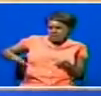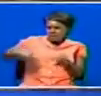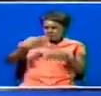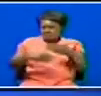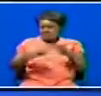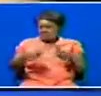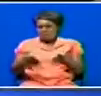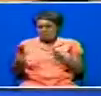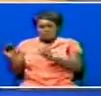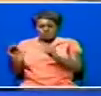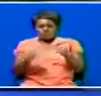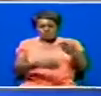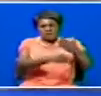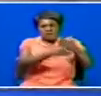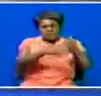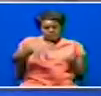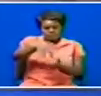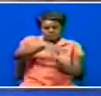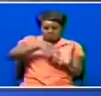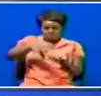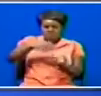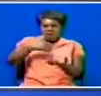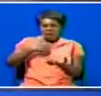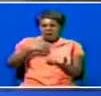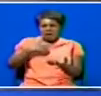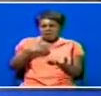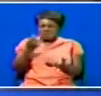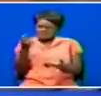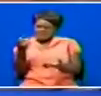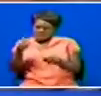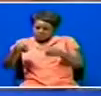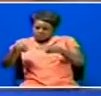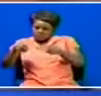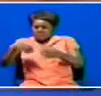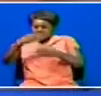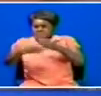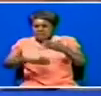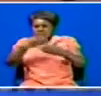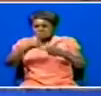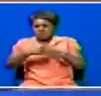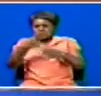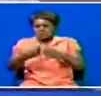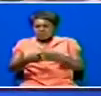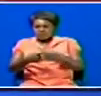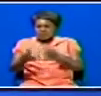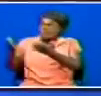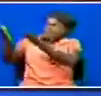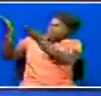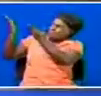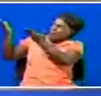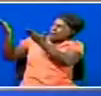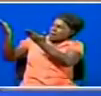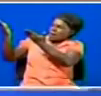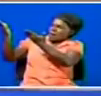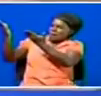material is then added to a mixture that contains a bit of sand. The materials are then loaded onto this machine